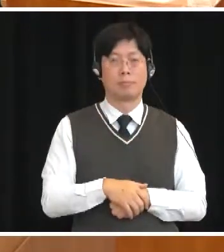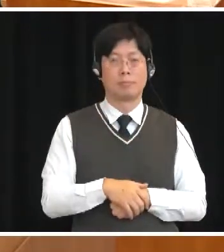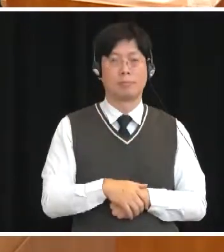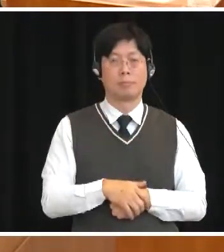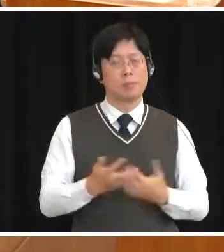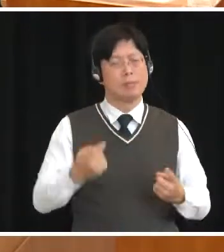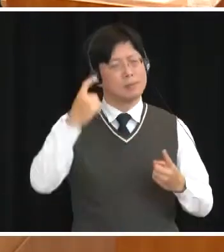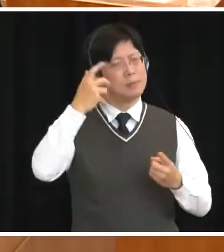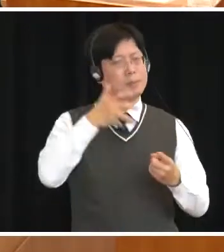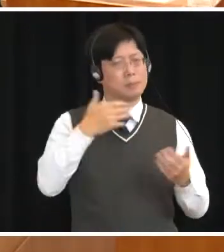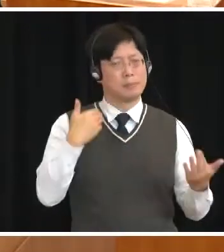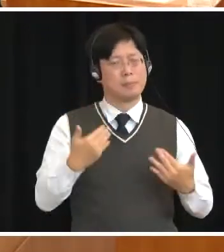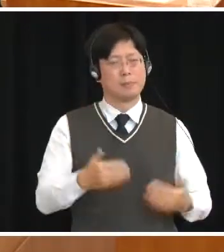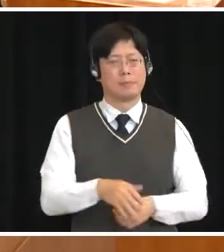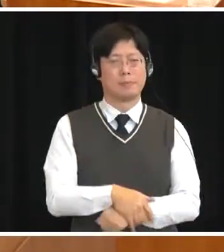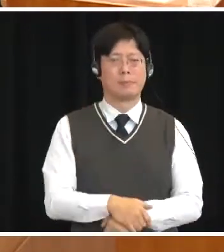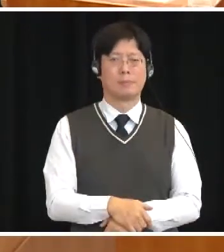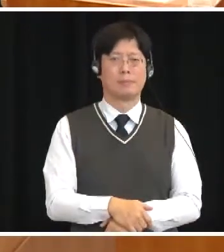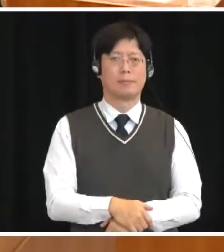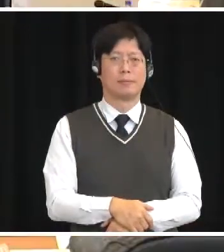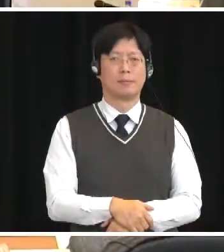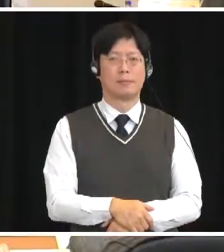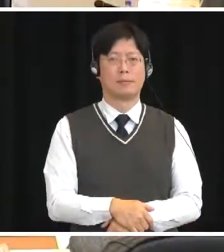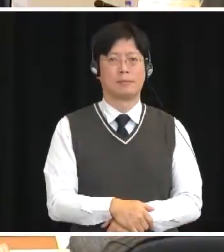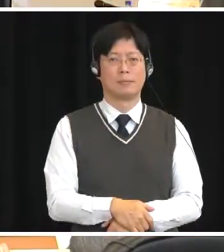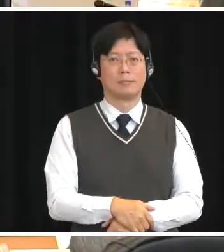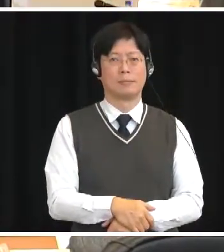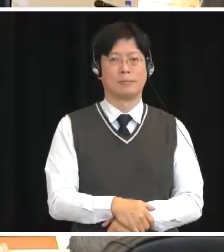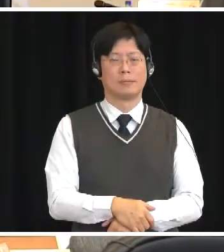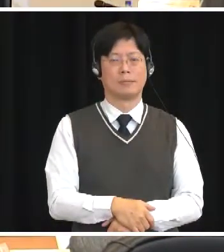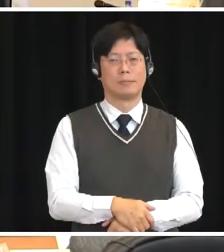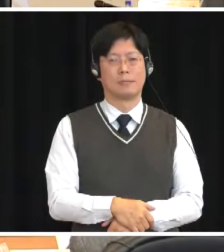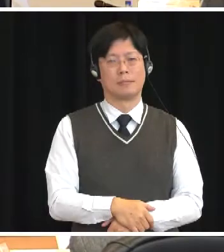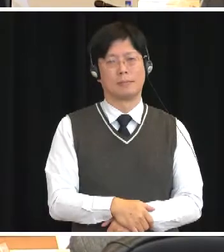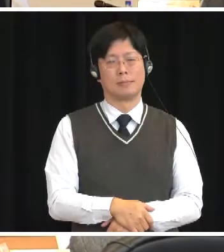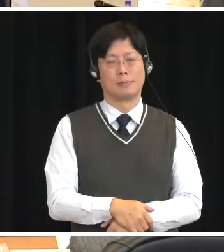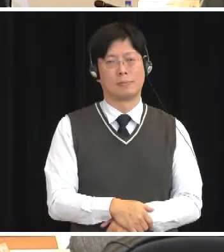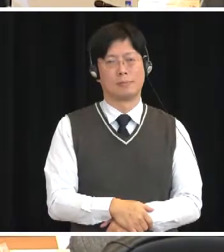impact your decision? That's the crux of the question.